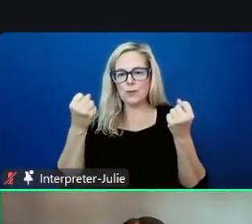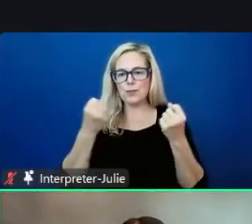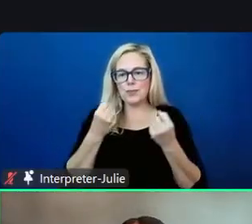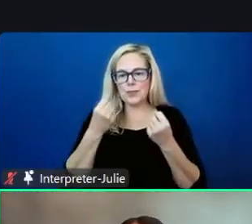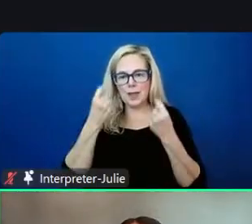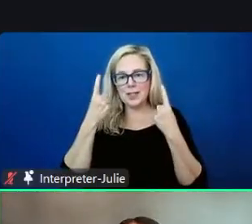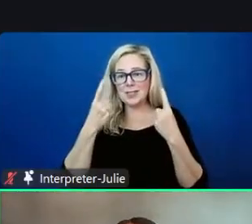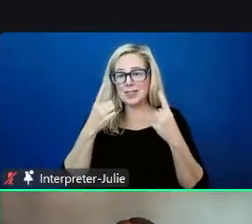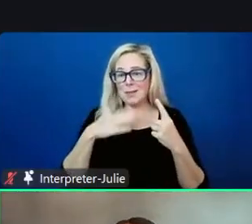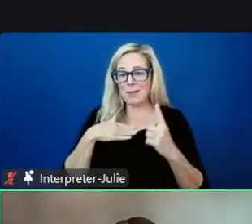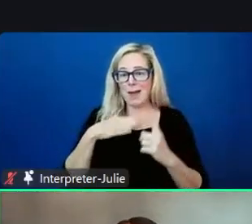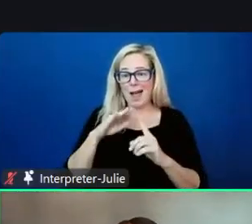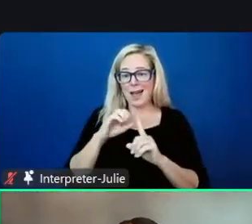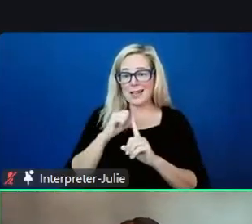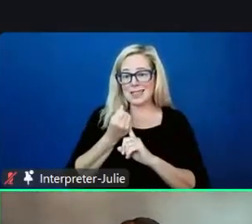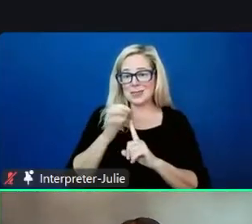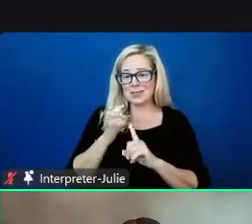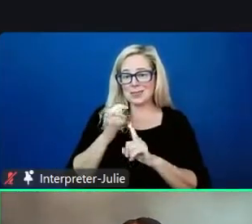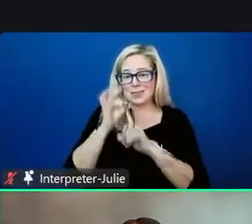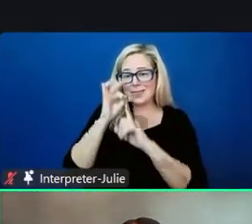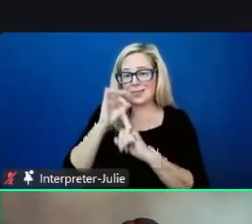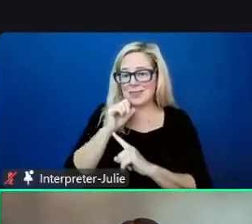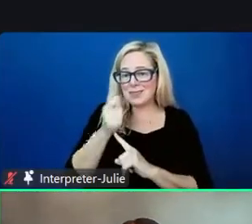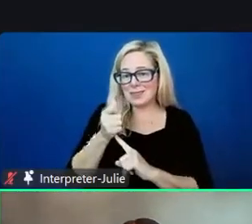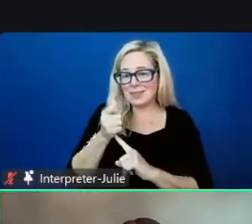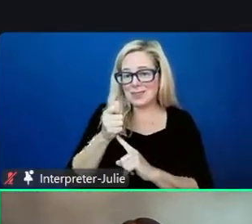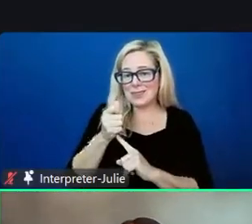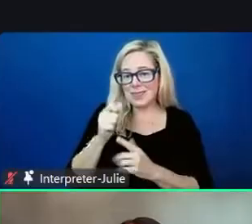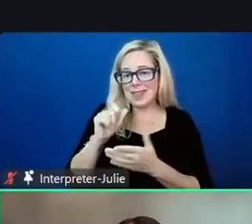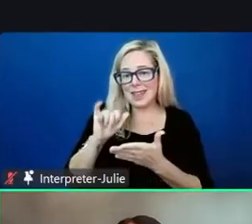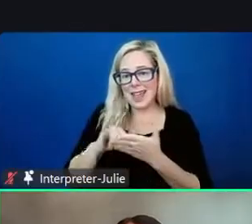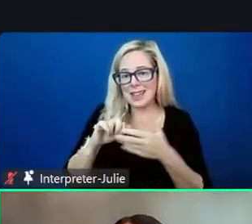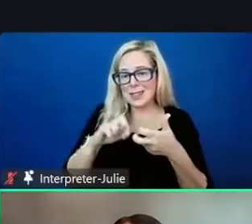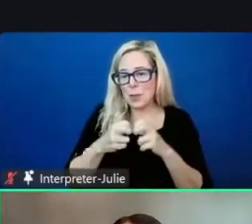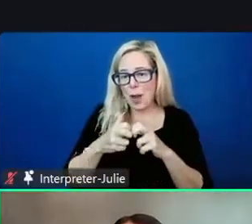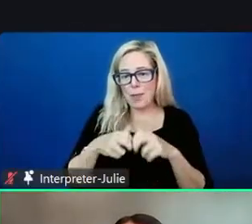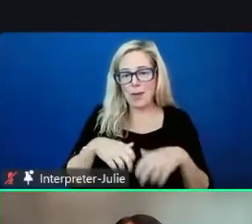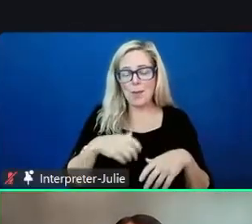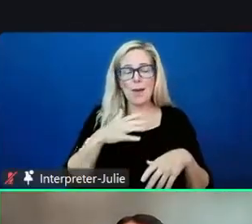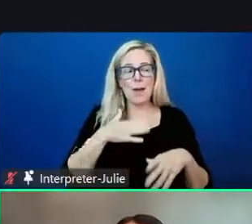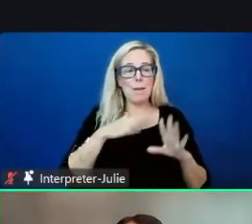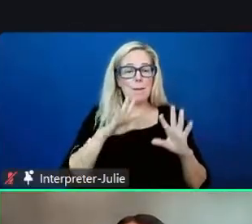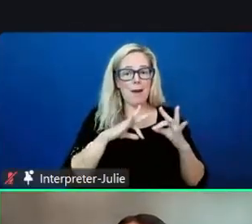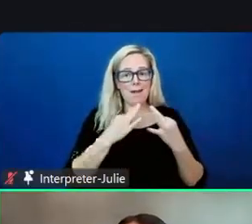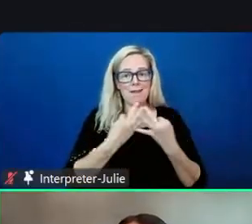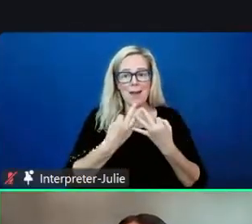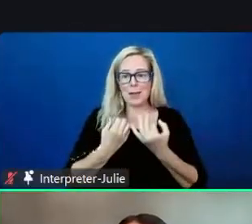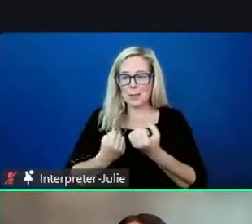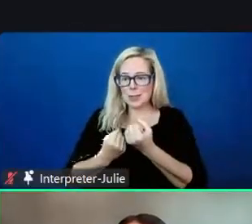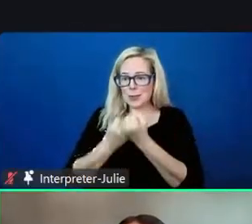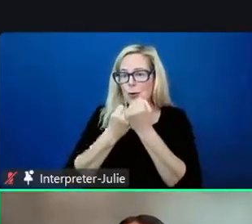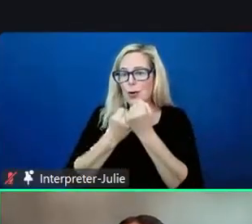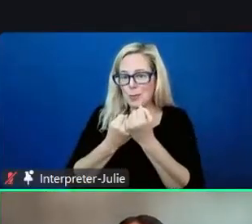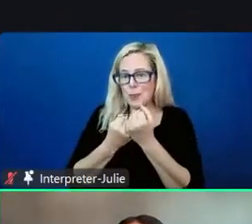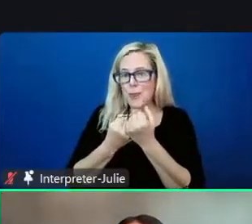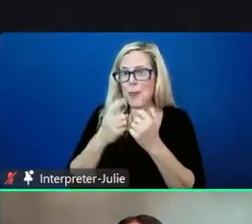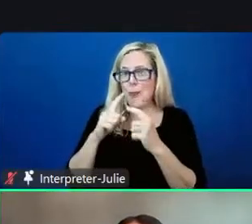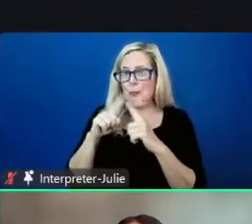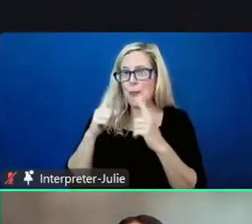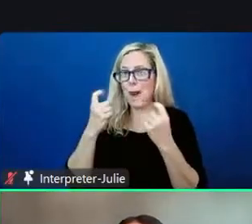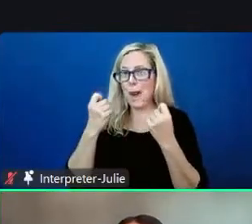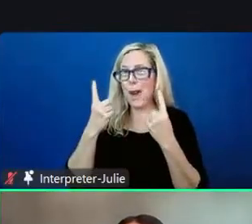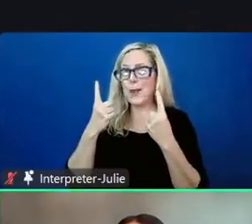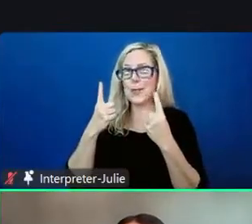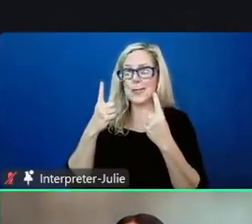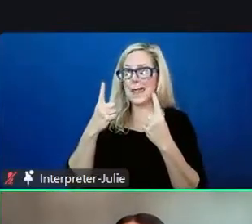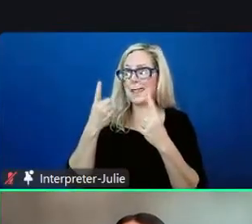to many others, which is kind of part of the problem. My family has been incredibly supportive, but as a first in medicine, there are limits to the